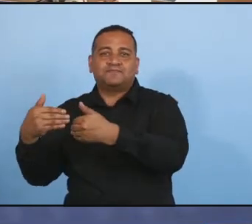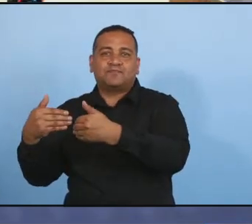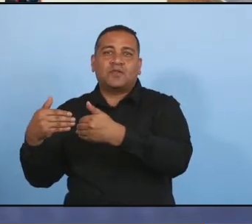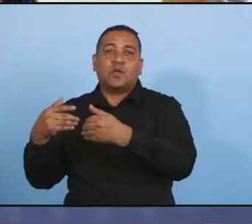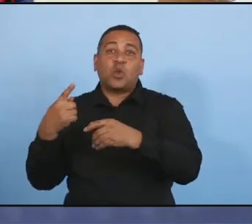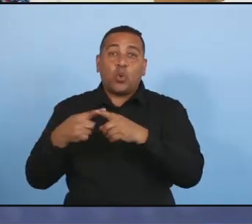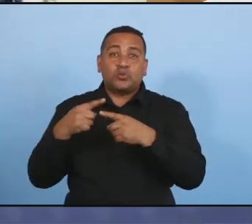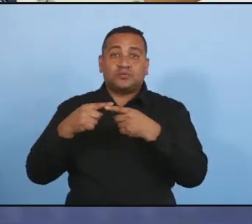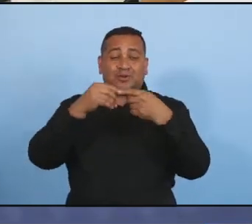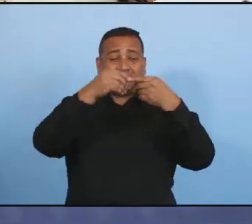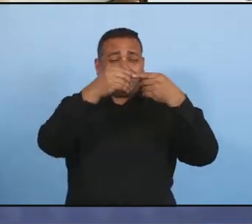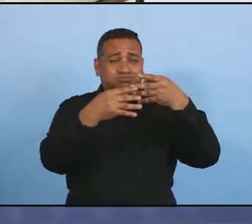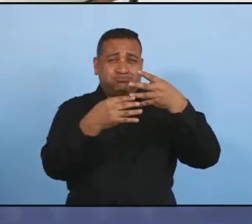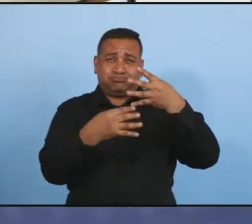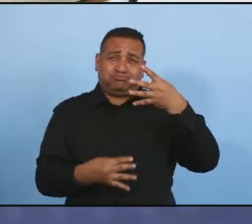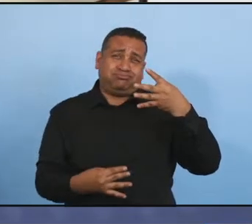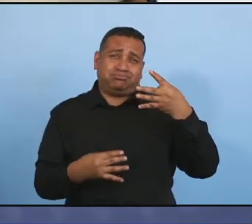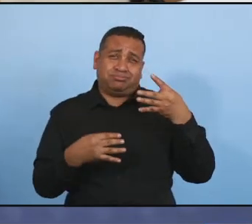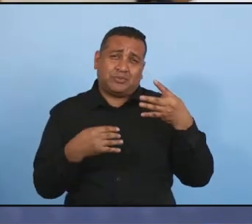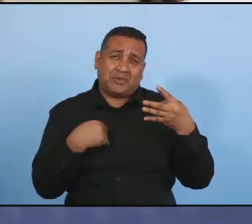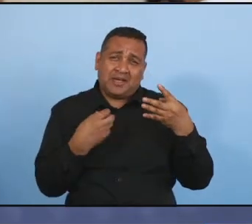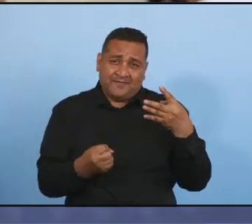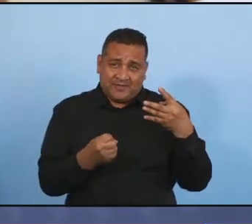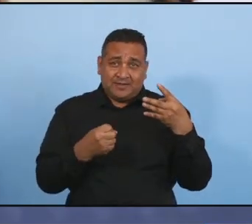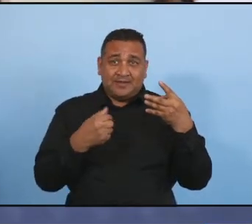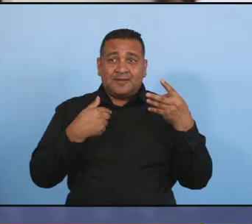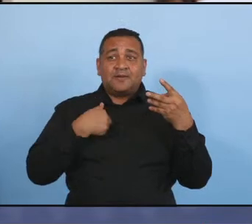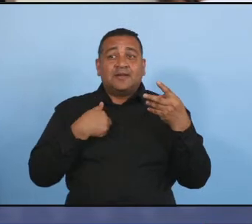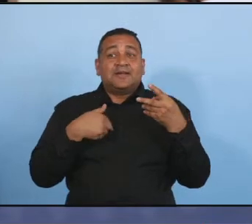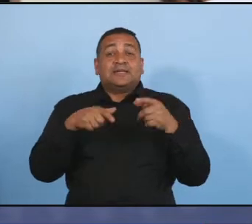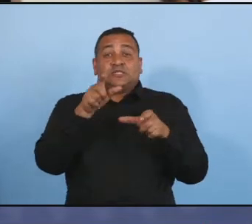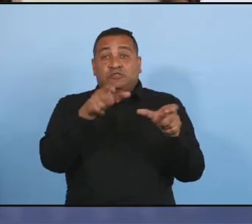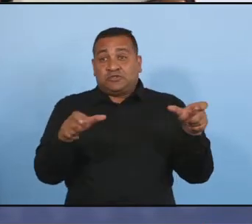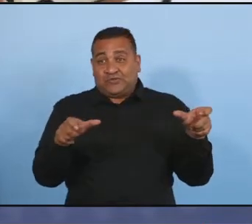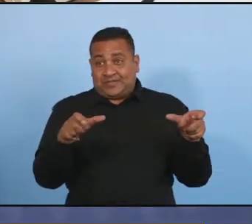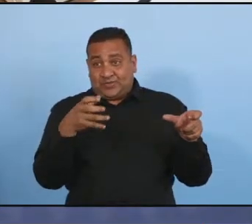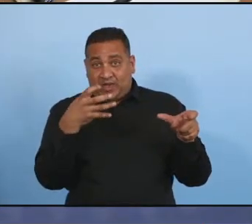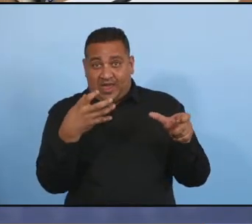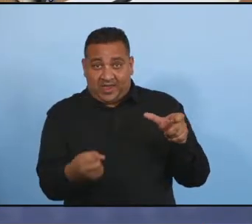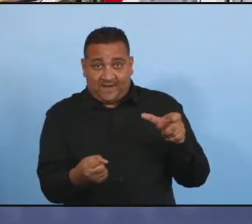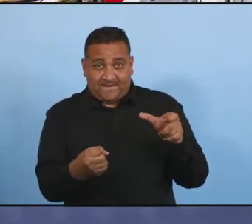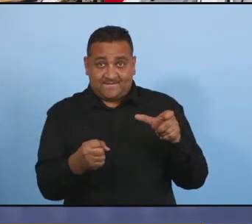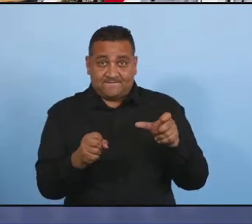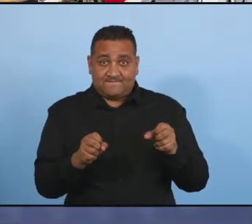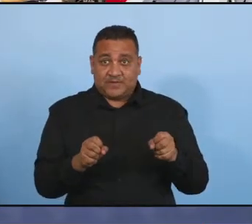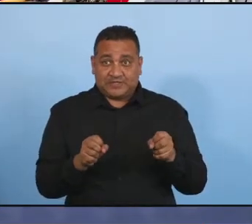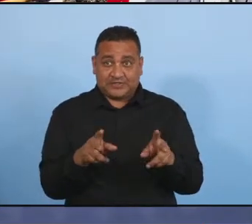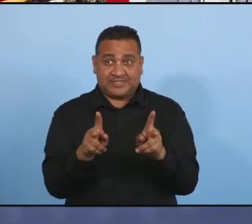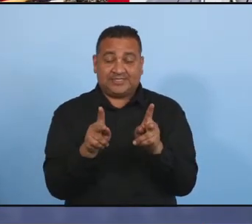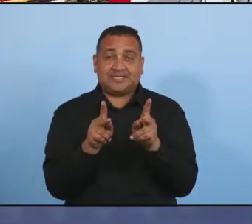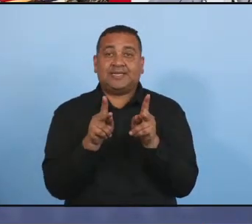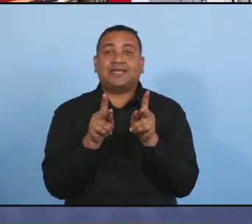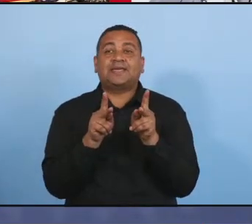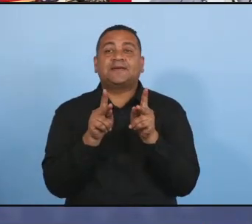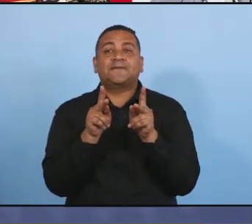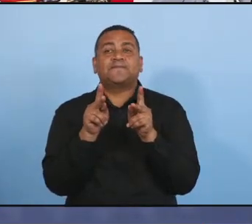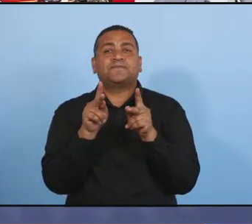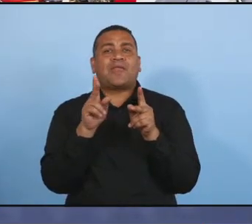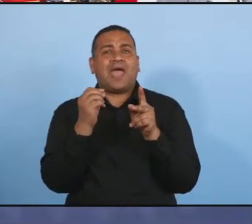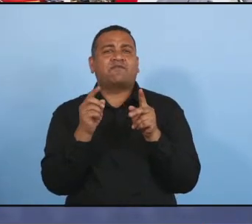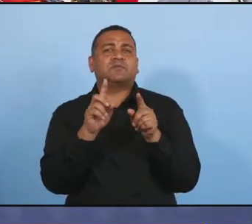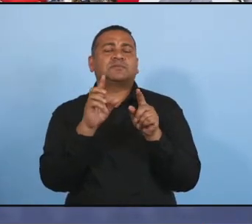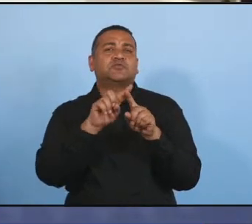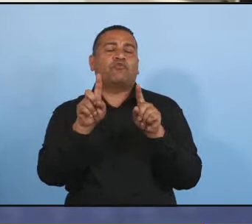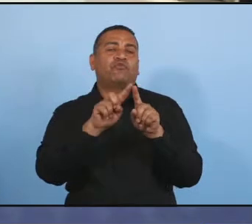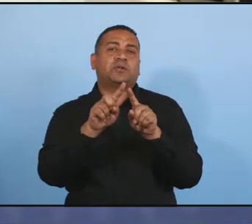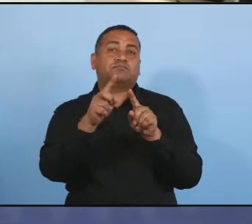So, and I'm just listening to this. So a student out there obviously wanting to do this course now, what is the criteria for them to basically enter this course? So the criteria for